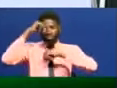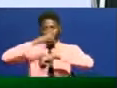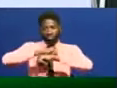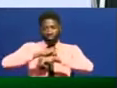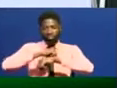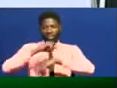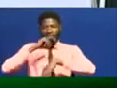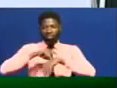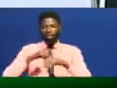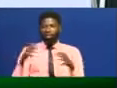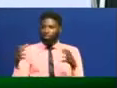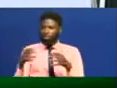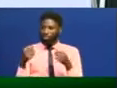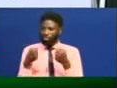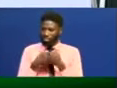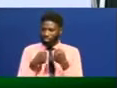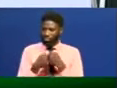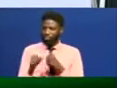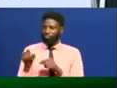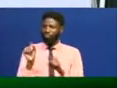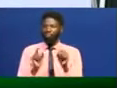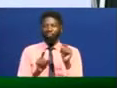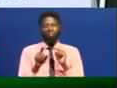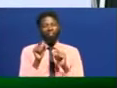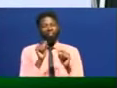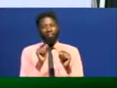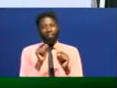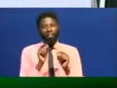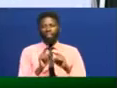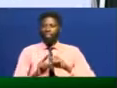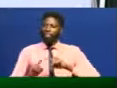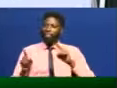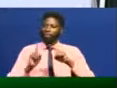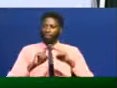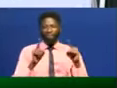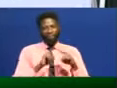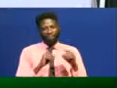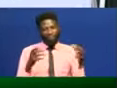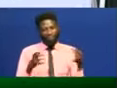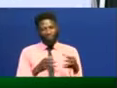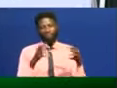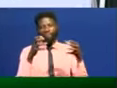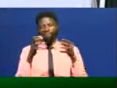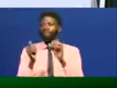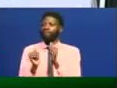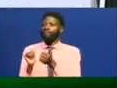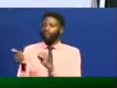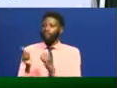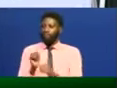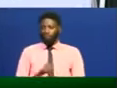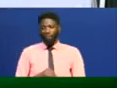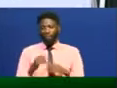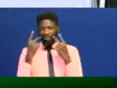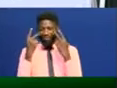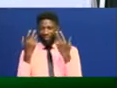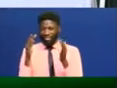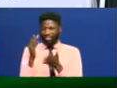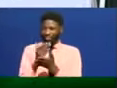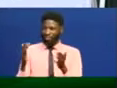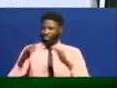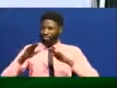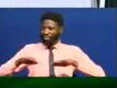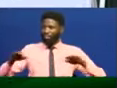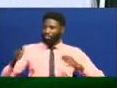during the ball games in different disciplines. You saw some of those children